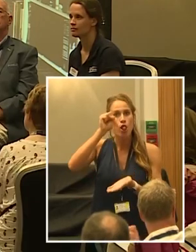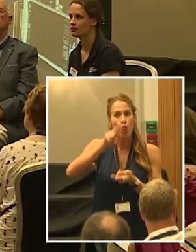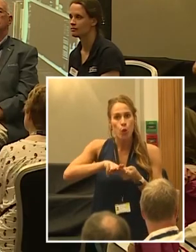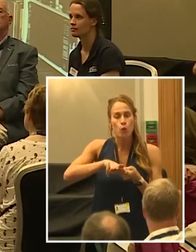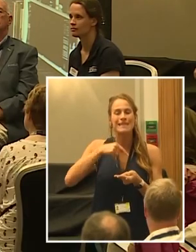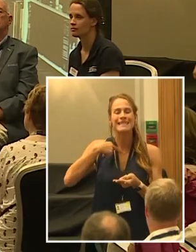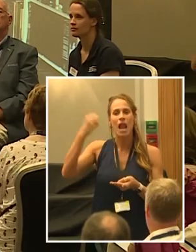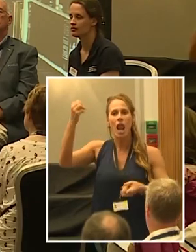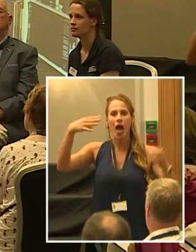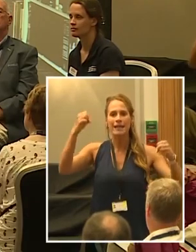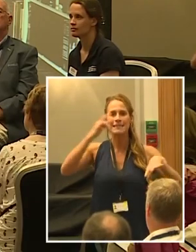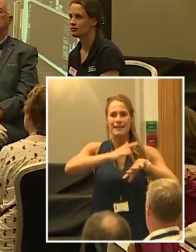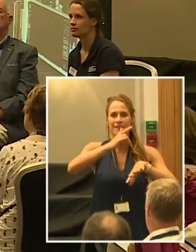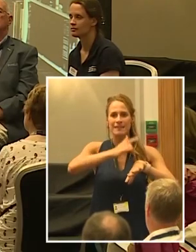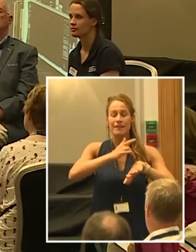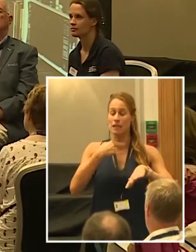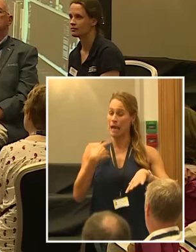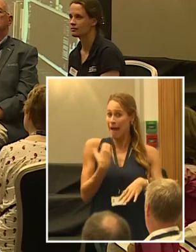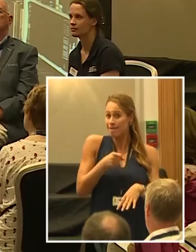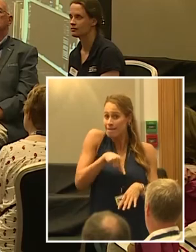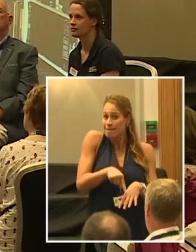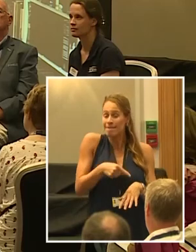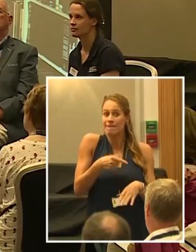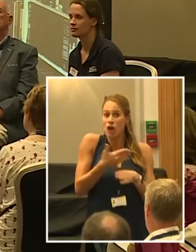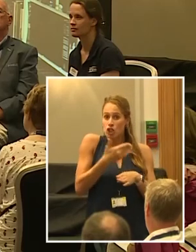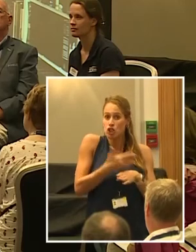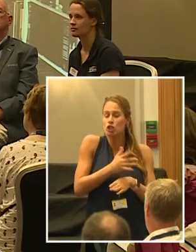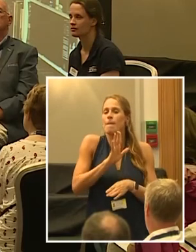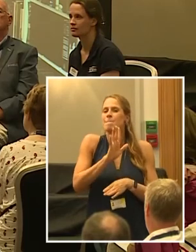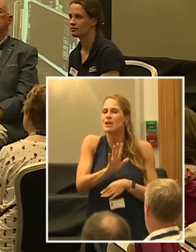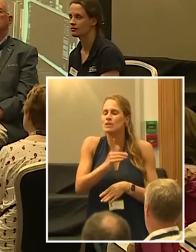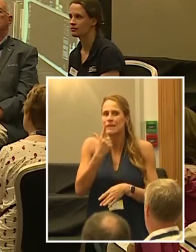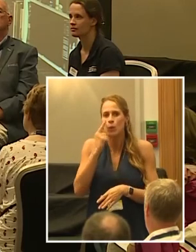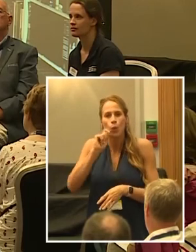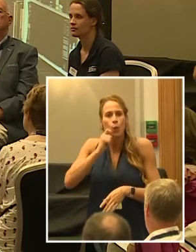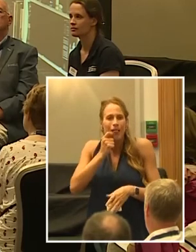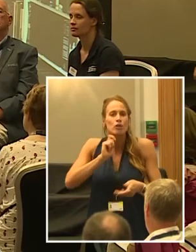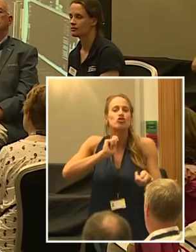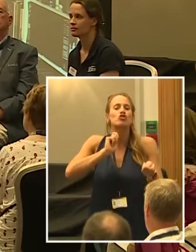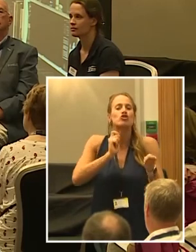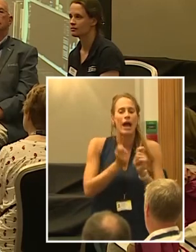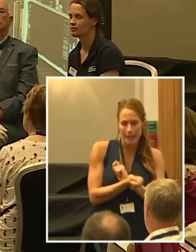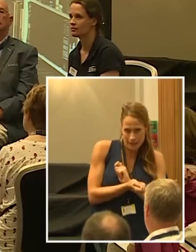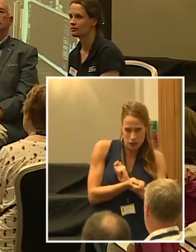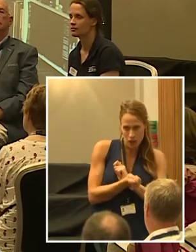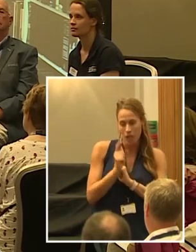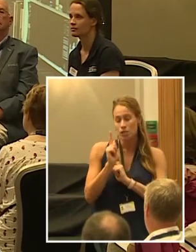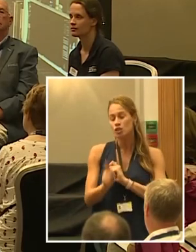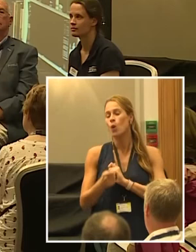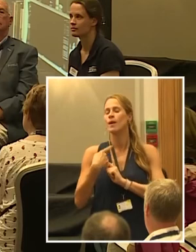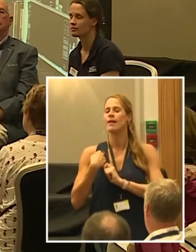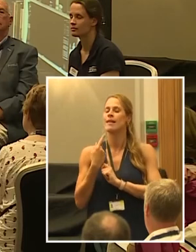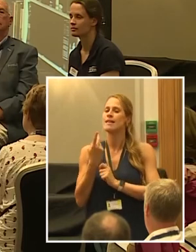of the cell and all its connections are still there. So there's another school of thought, again initiated in France, but